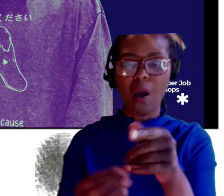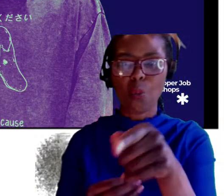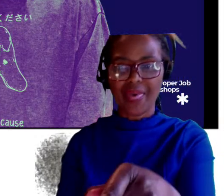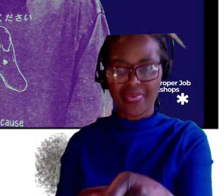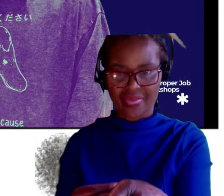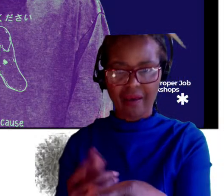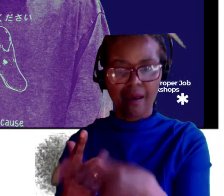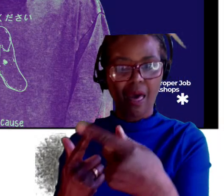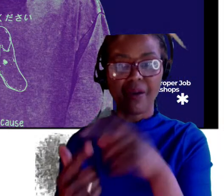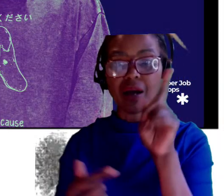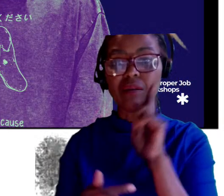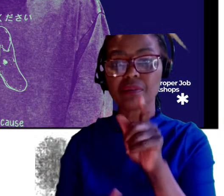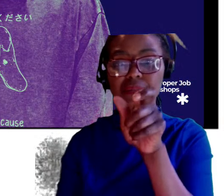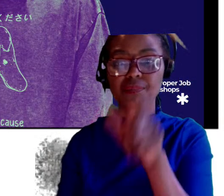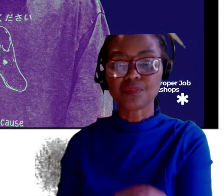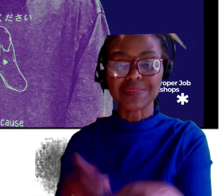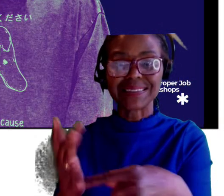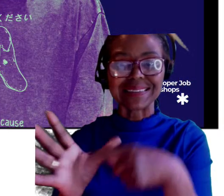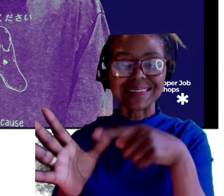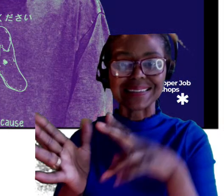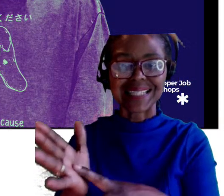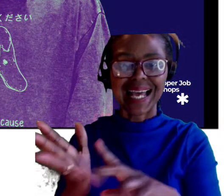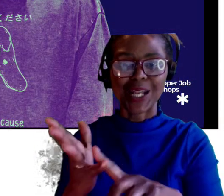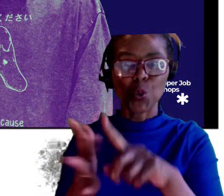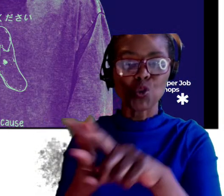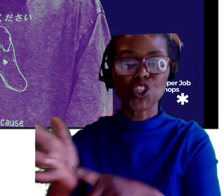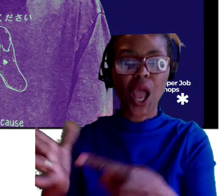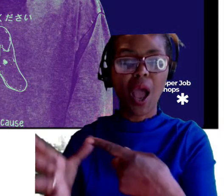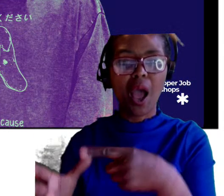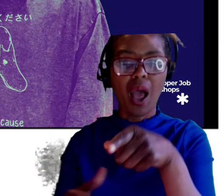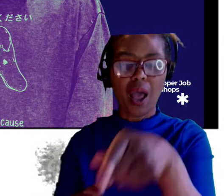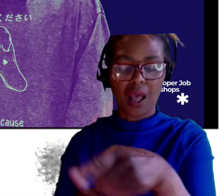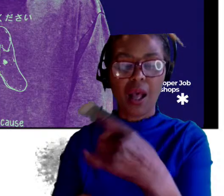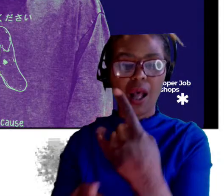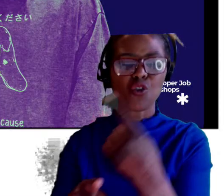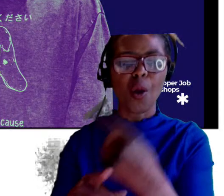end. This is like that bit in Hot Fuzz, isn't it, where he steps in front of the picture of himself.